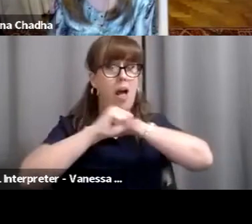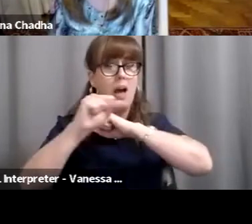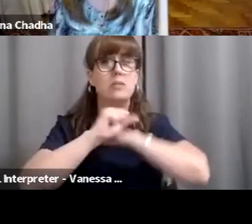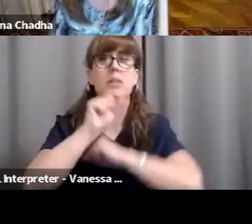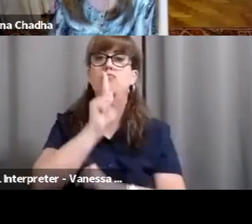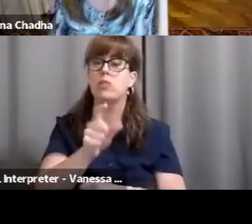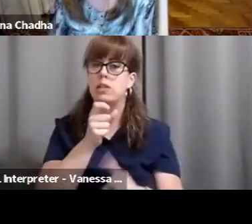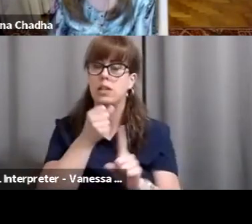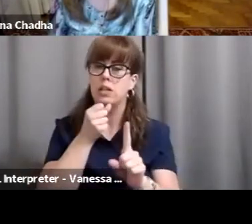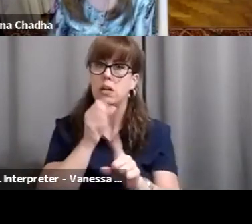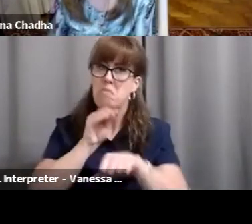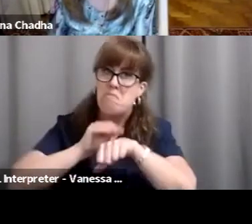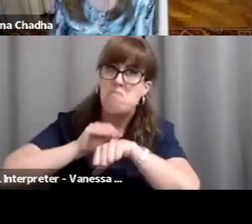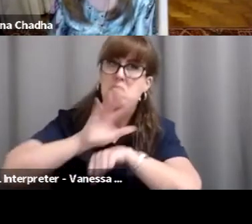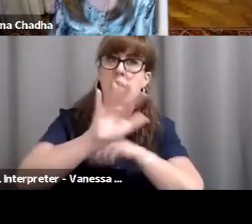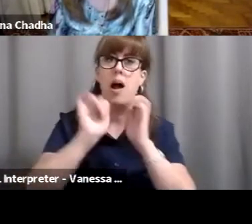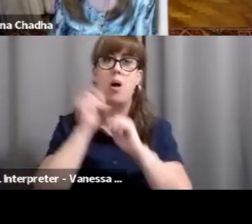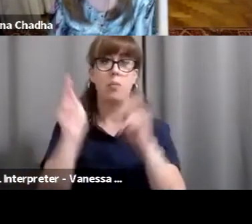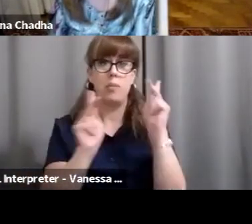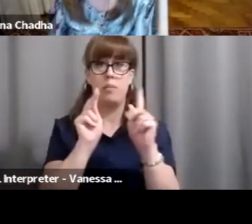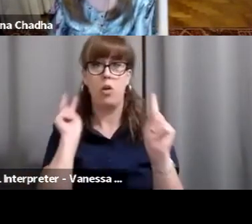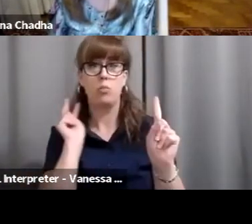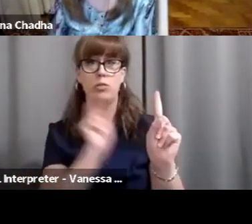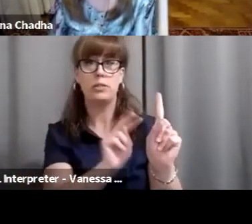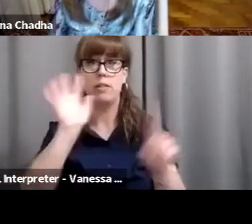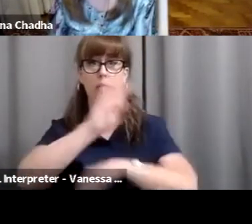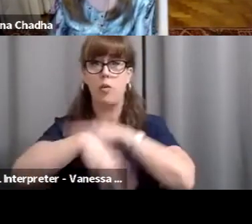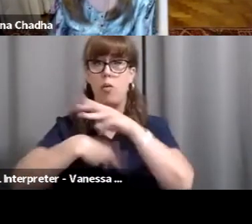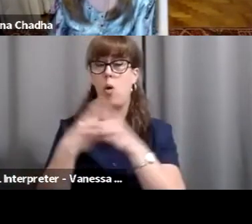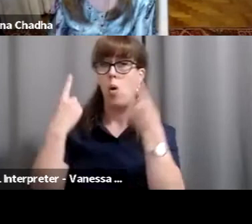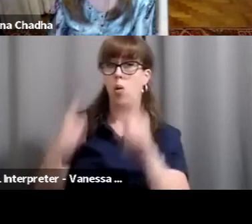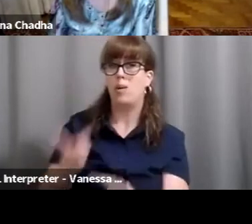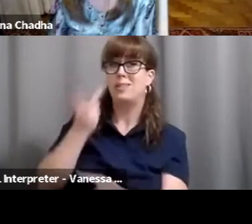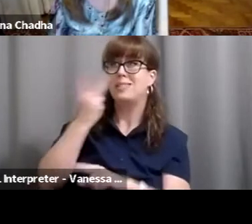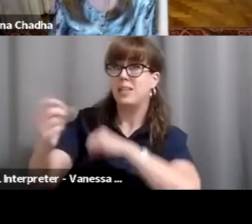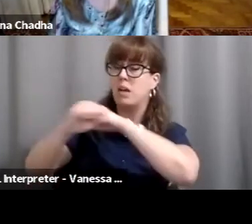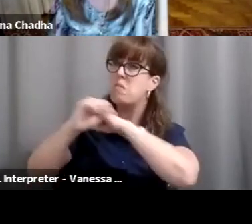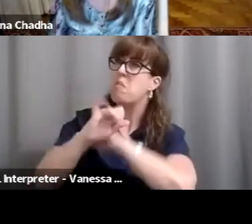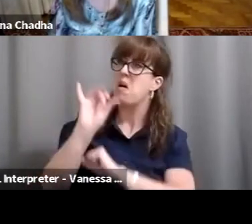world. When they see something in advertising, it appears normal to them.